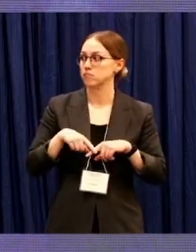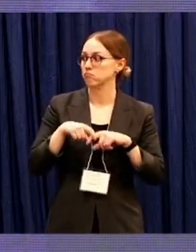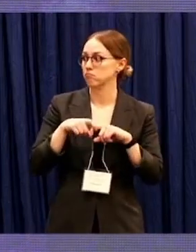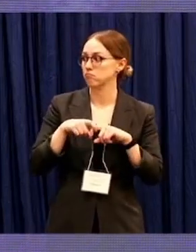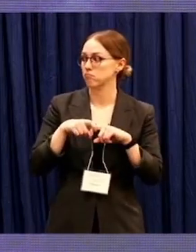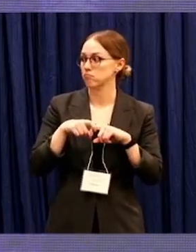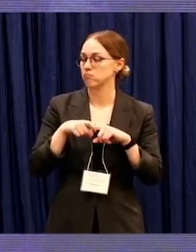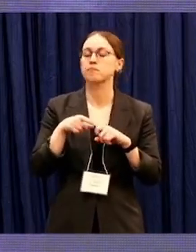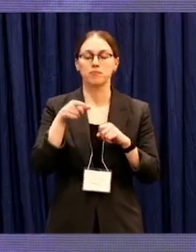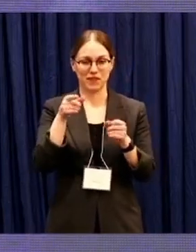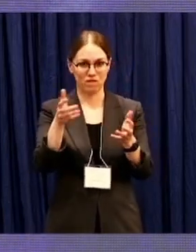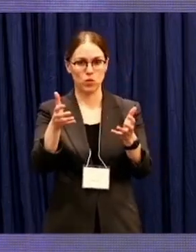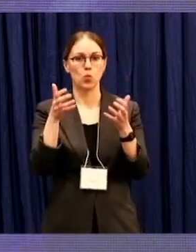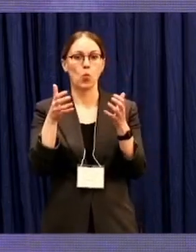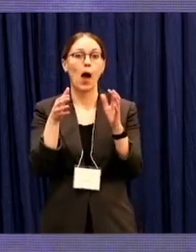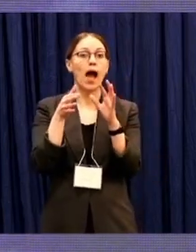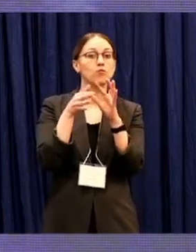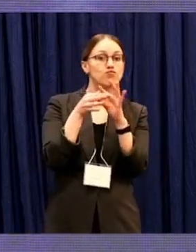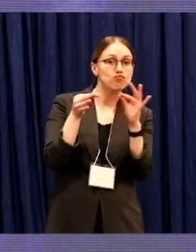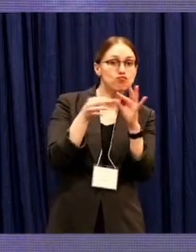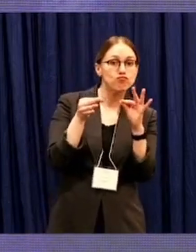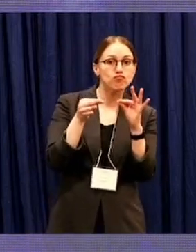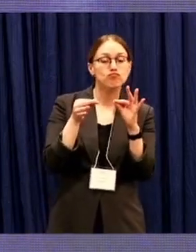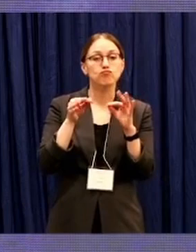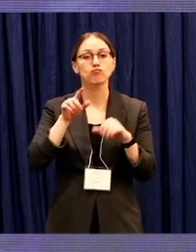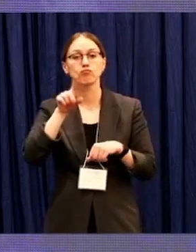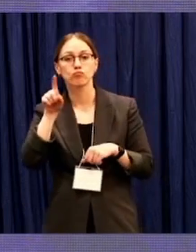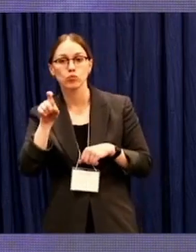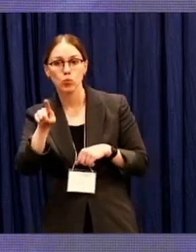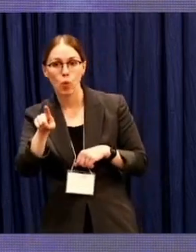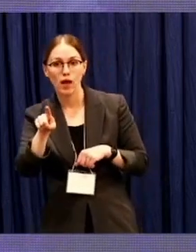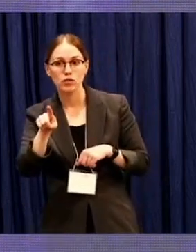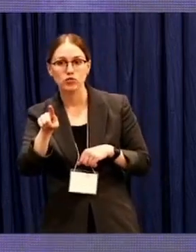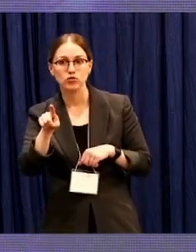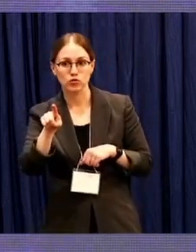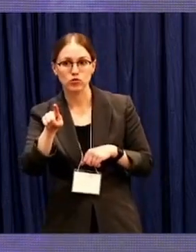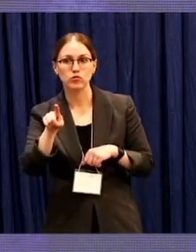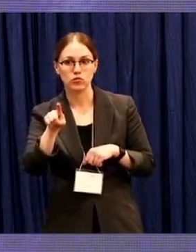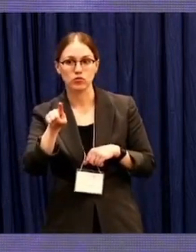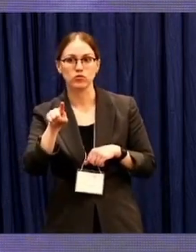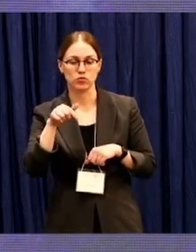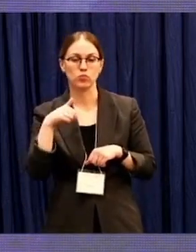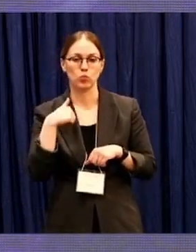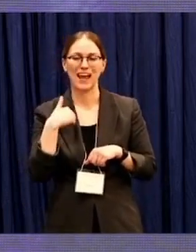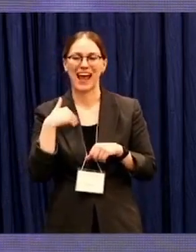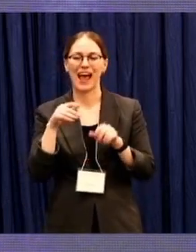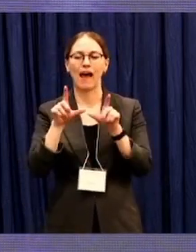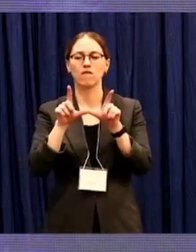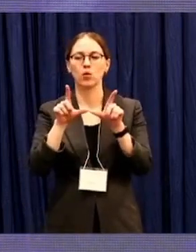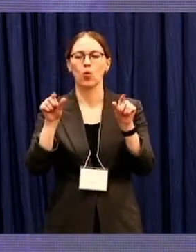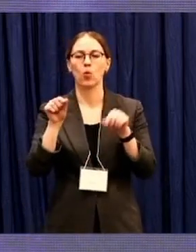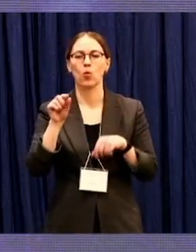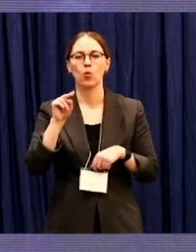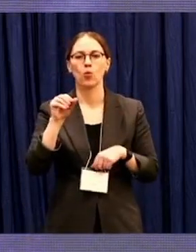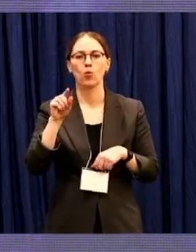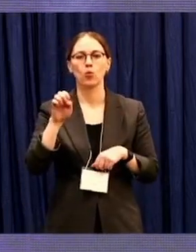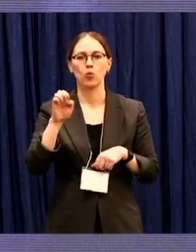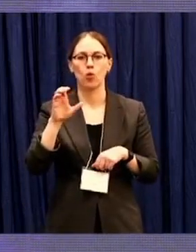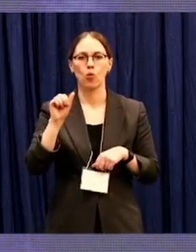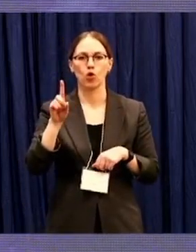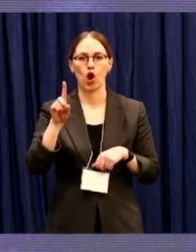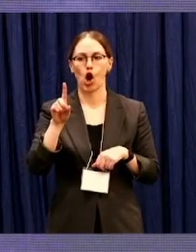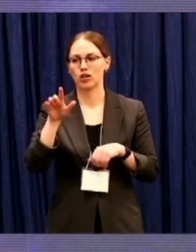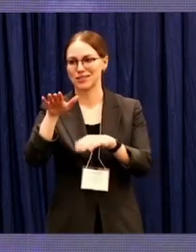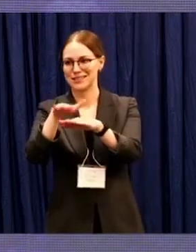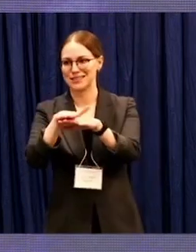if you wish to comment or pose a question, we have note cards on each of the tables to submit these questions, and staff will collect those. If you